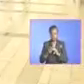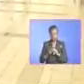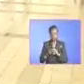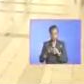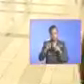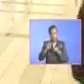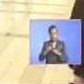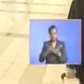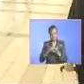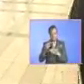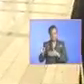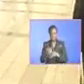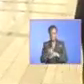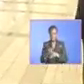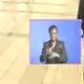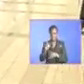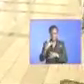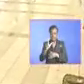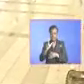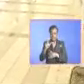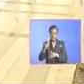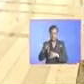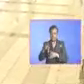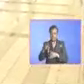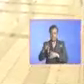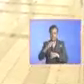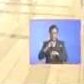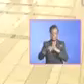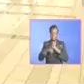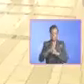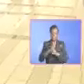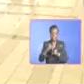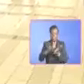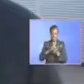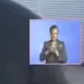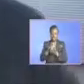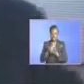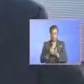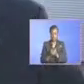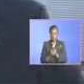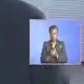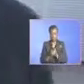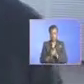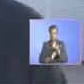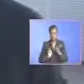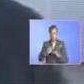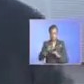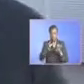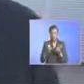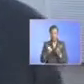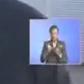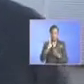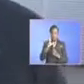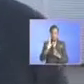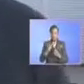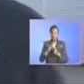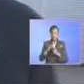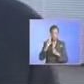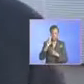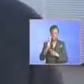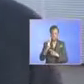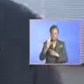Pinling International Airport, which he believes does not happen much at island facilities. If you want a $30 million airport or $25 million